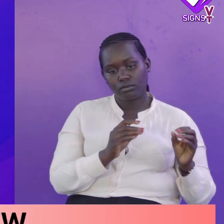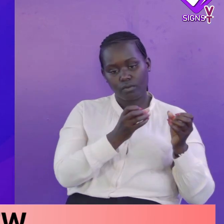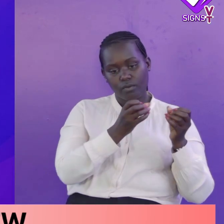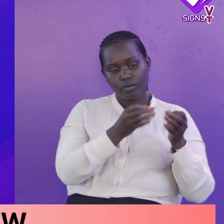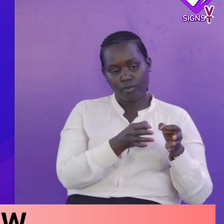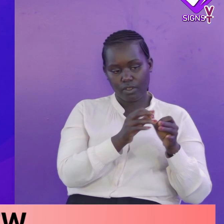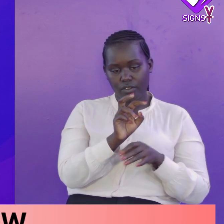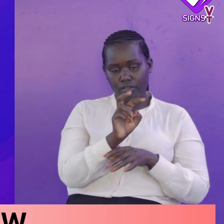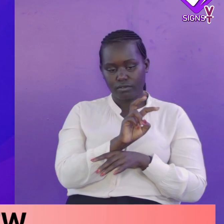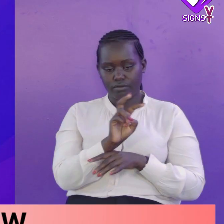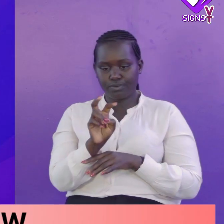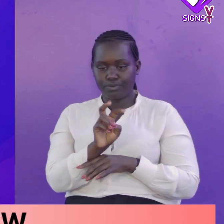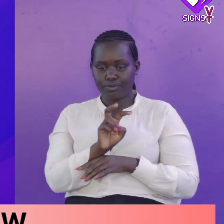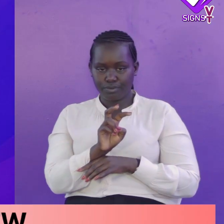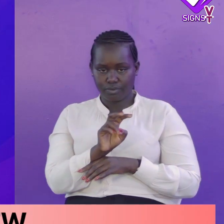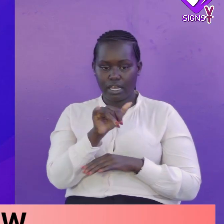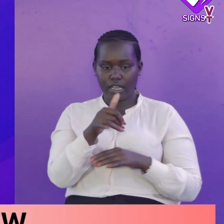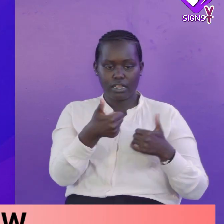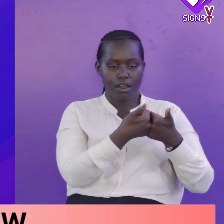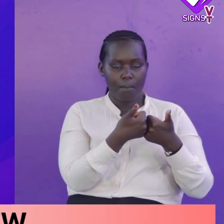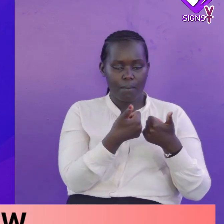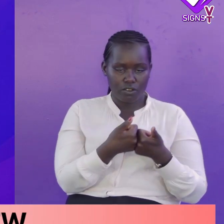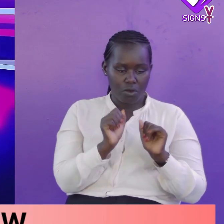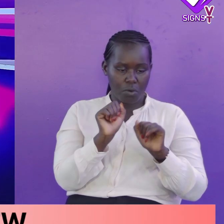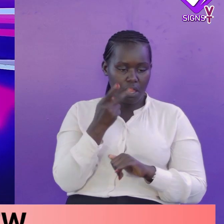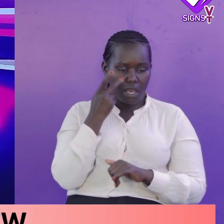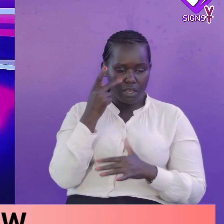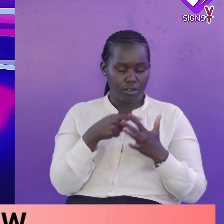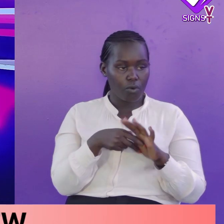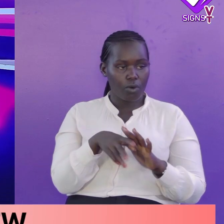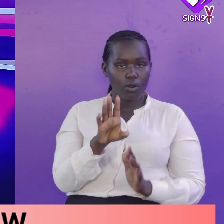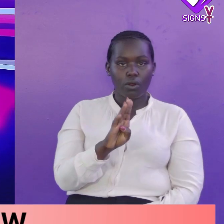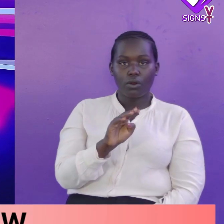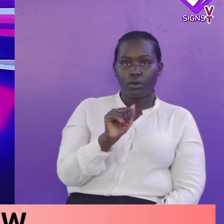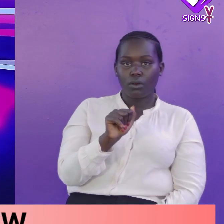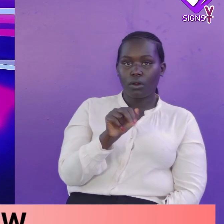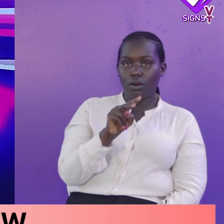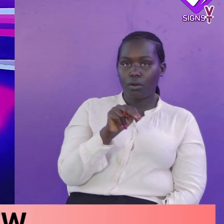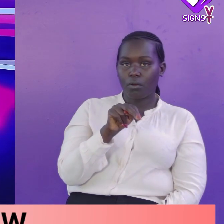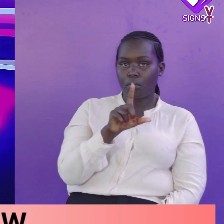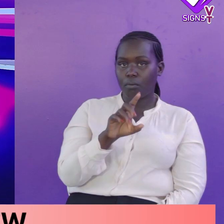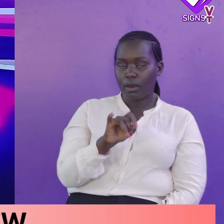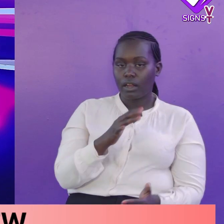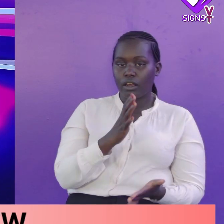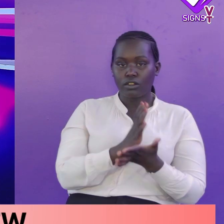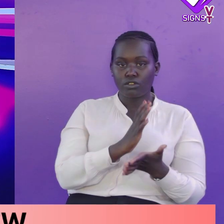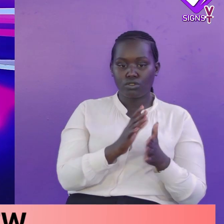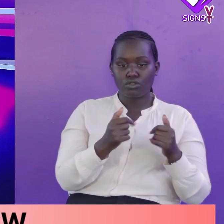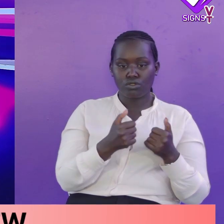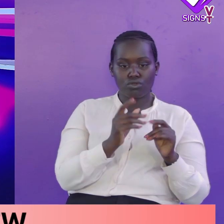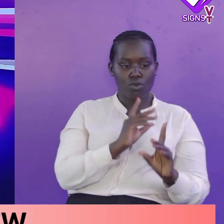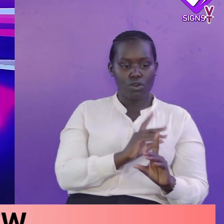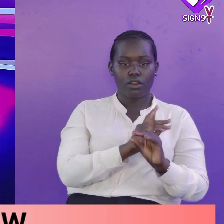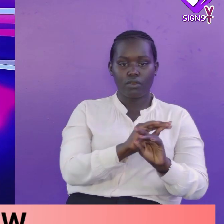you observed that match, yeah. you could see that Burnley really defended. Yeah. And they gave Liverpool a